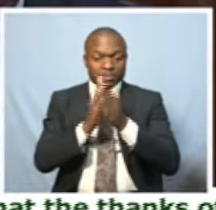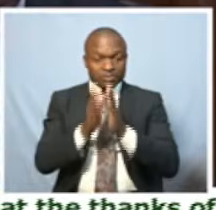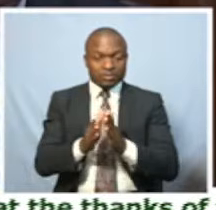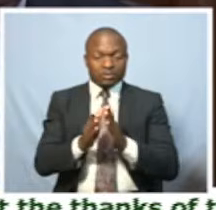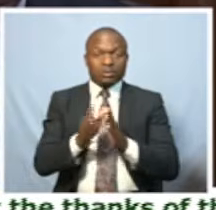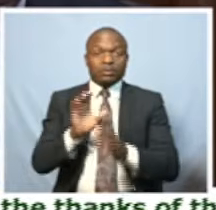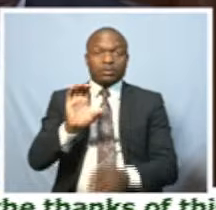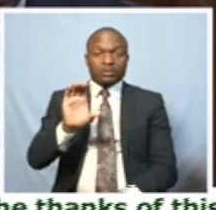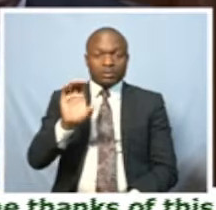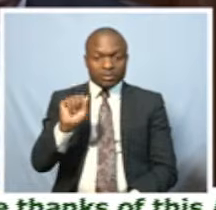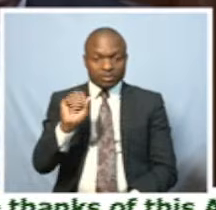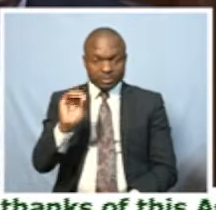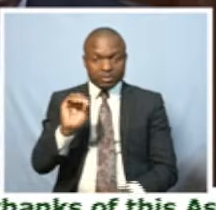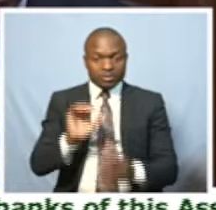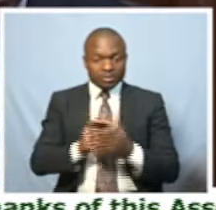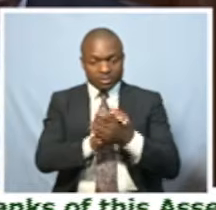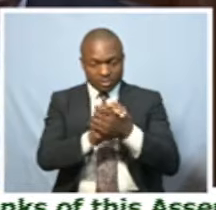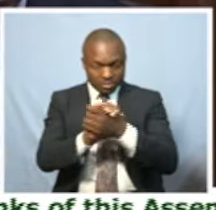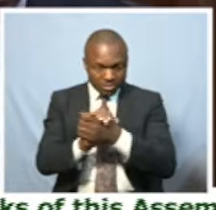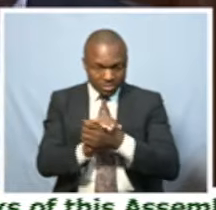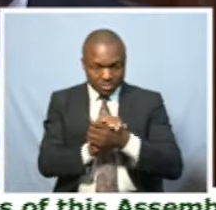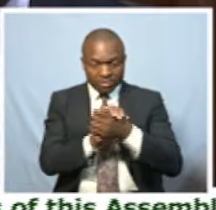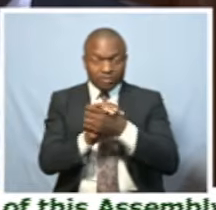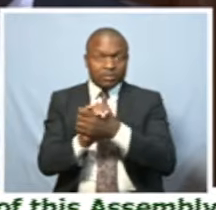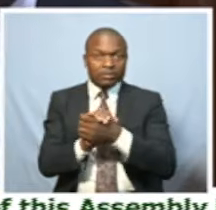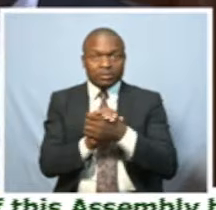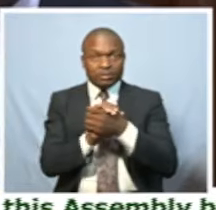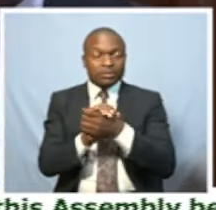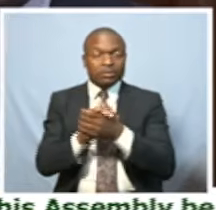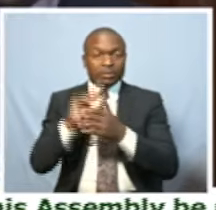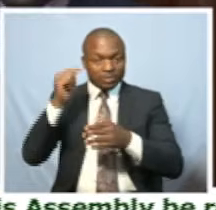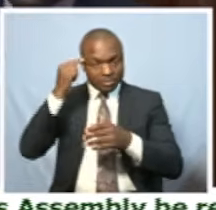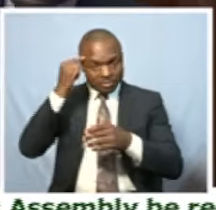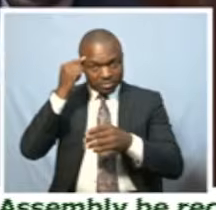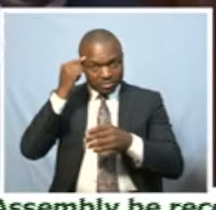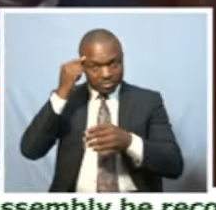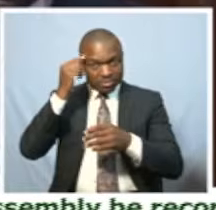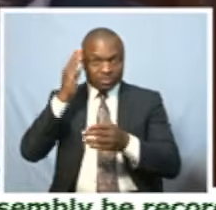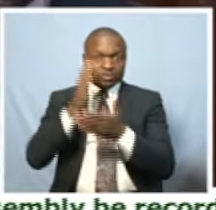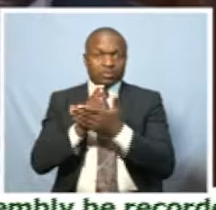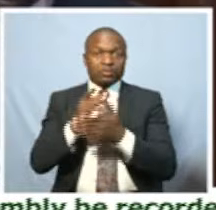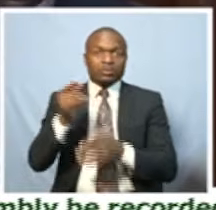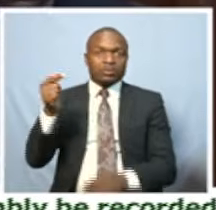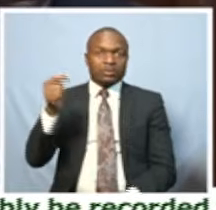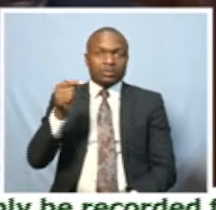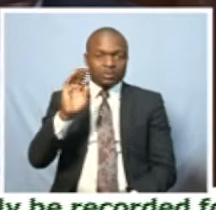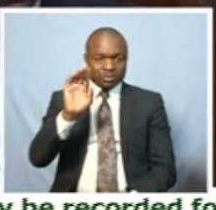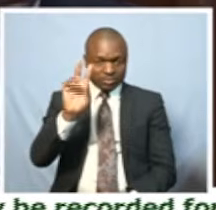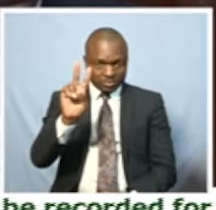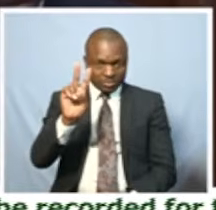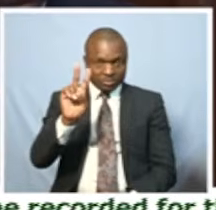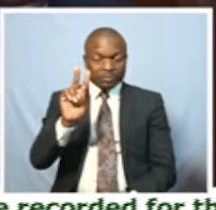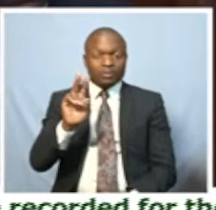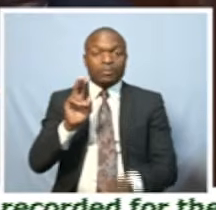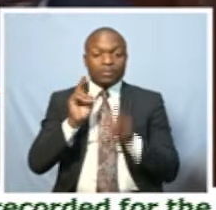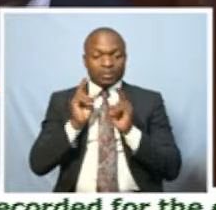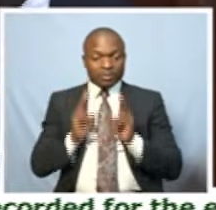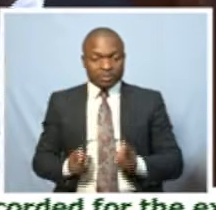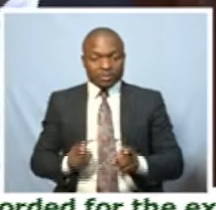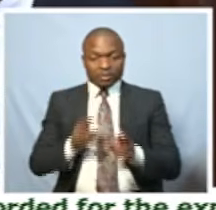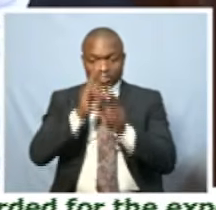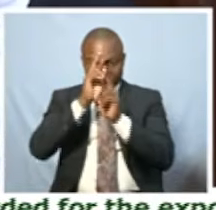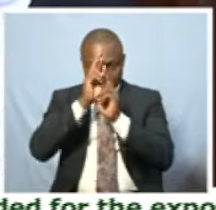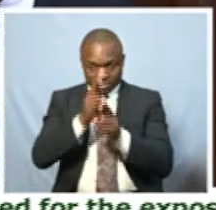civil society collaborate with executive to eradicate GBV. Human